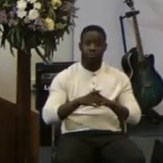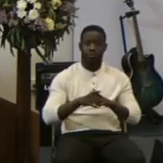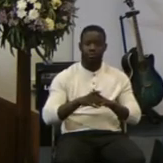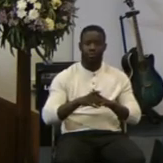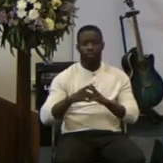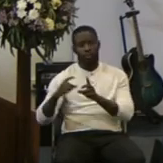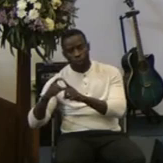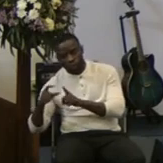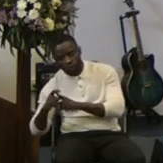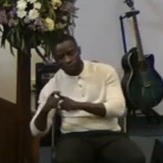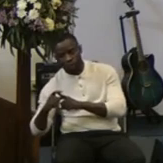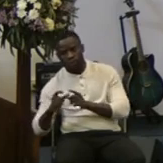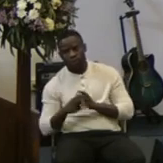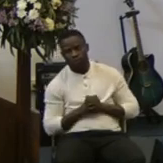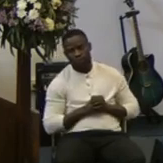his daughter.